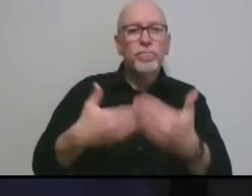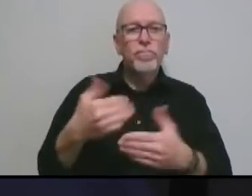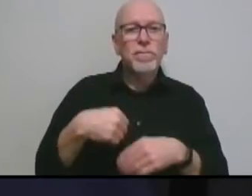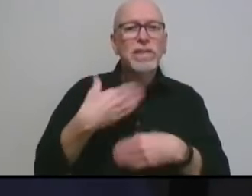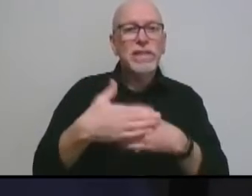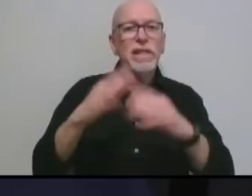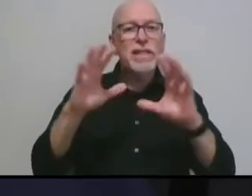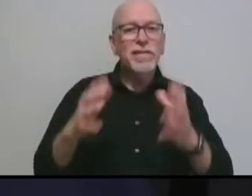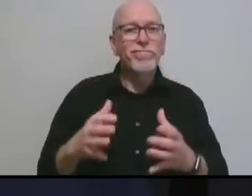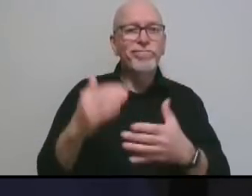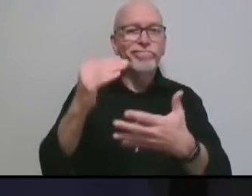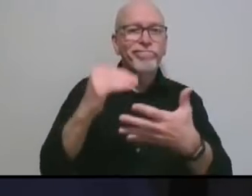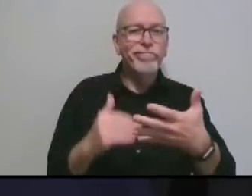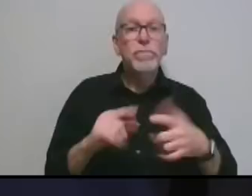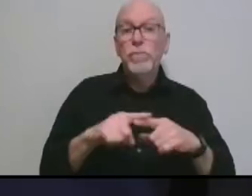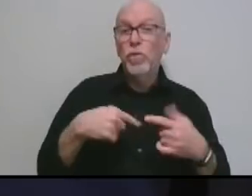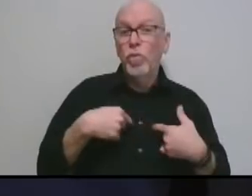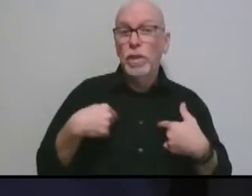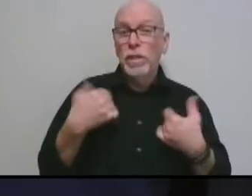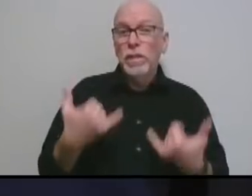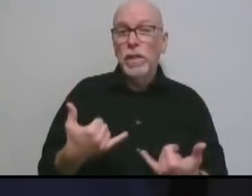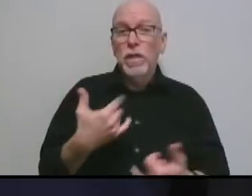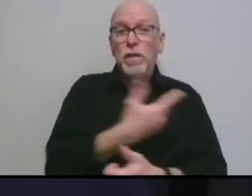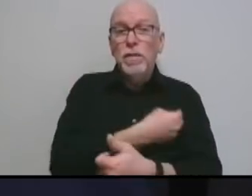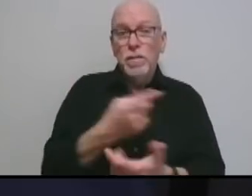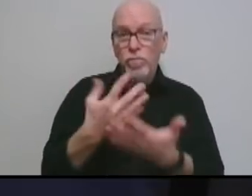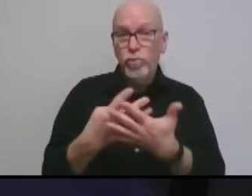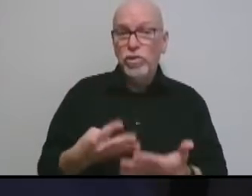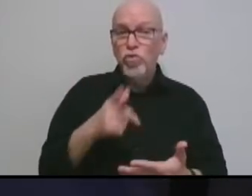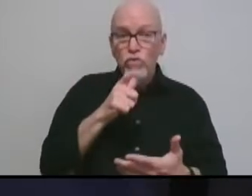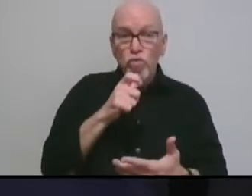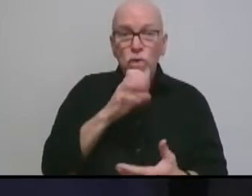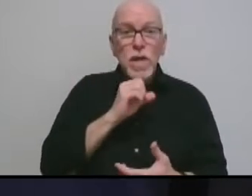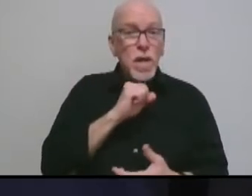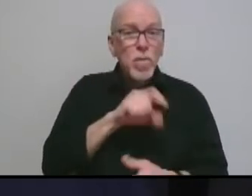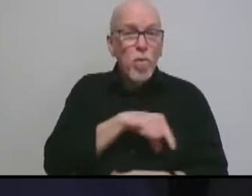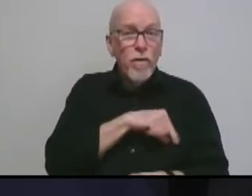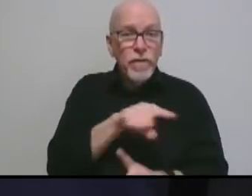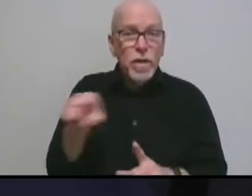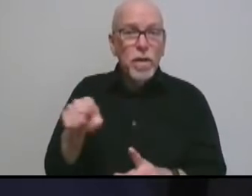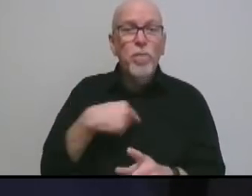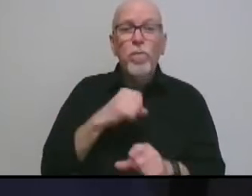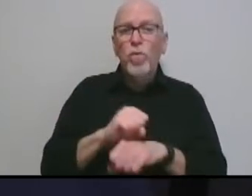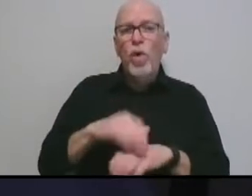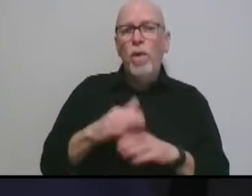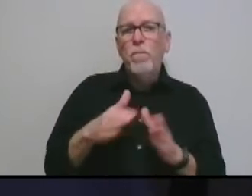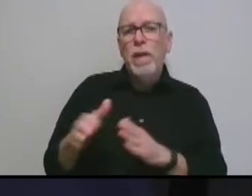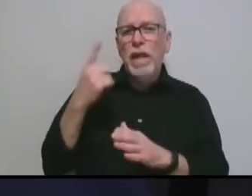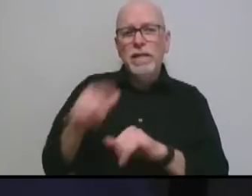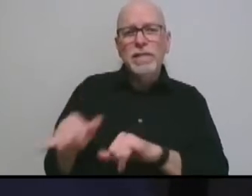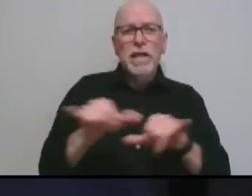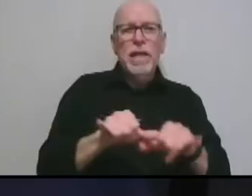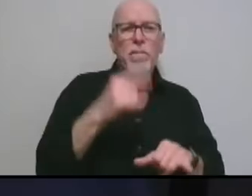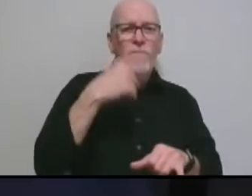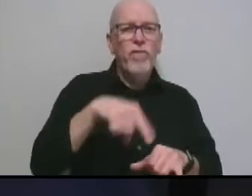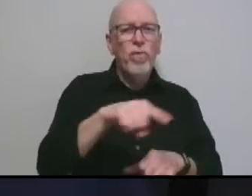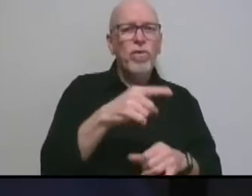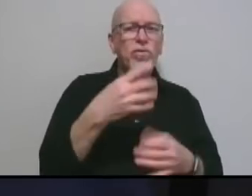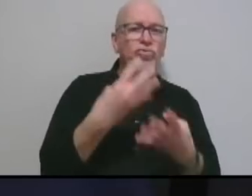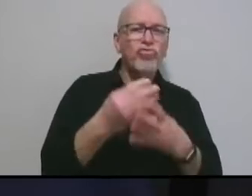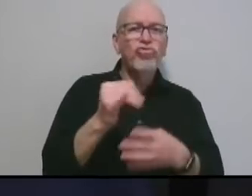say we are vaccinating prisoners who are eligible and are working on a plan for doing the same thing for jails in the